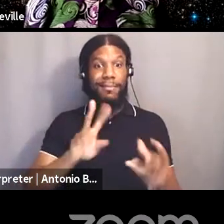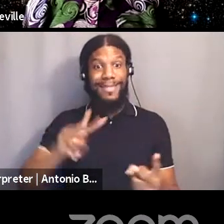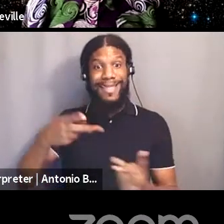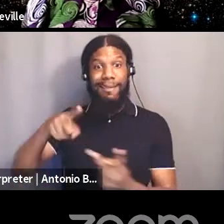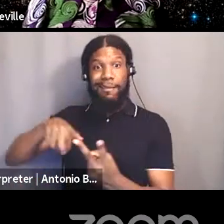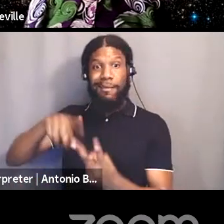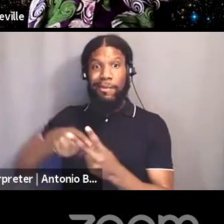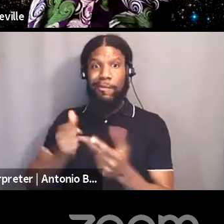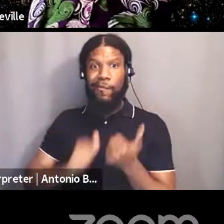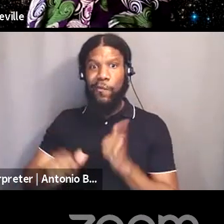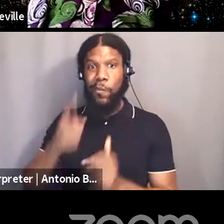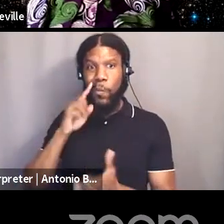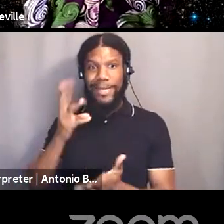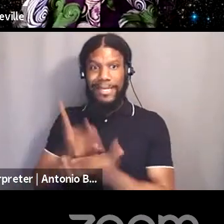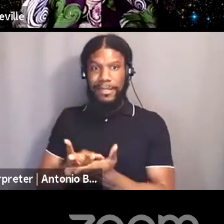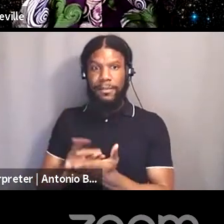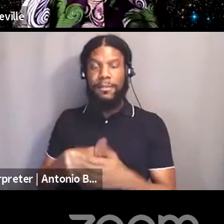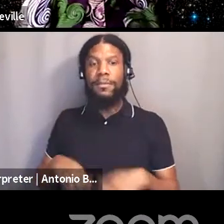a